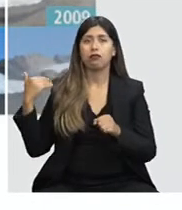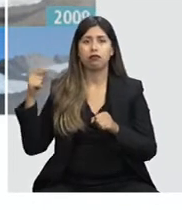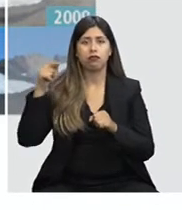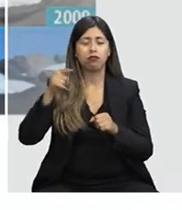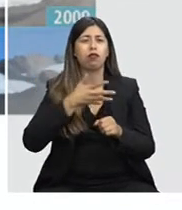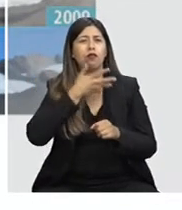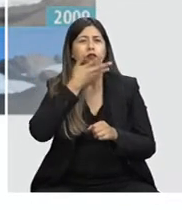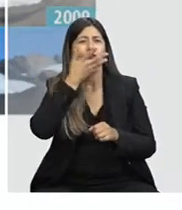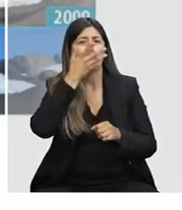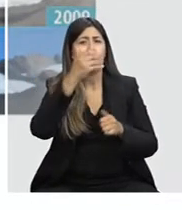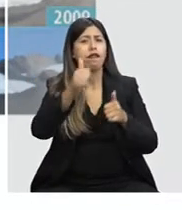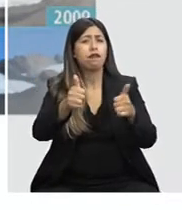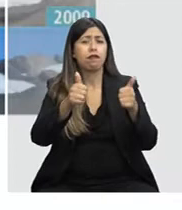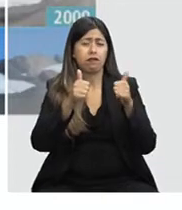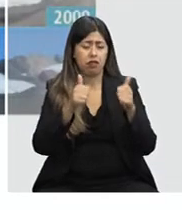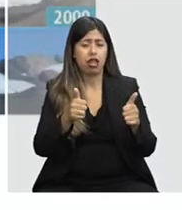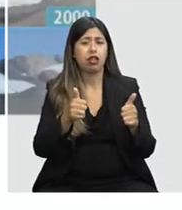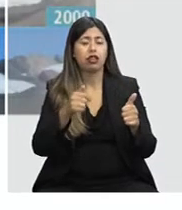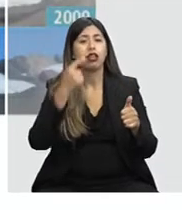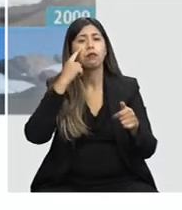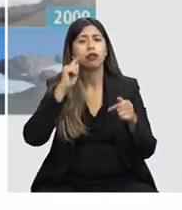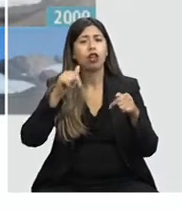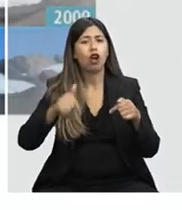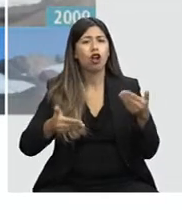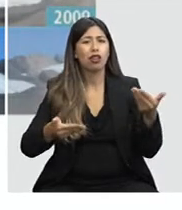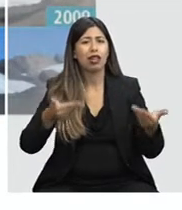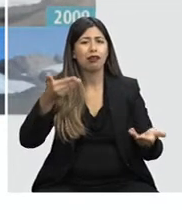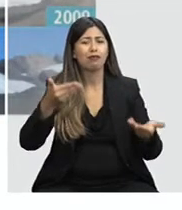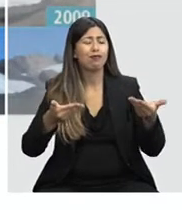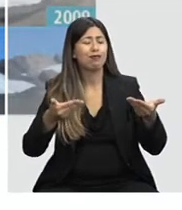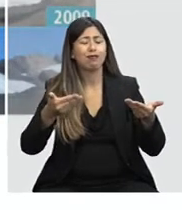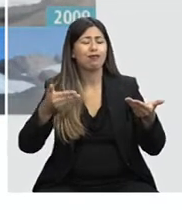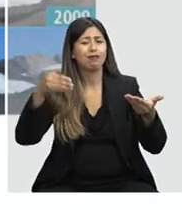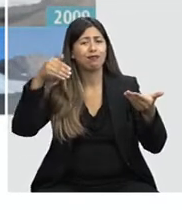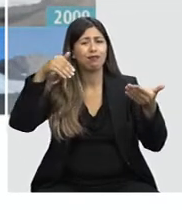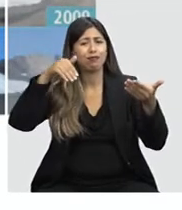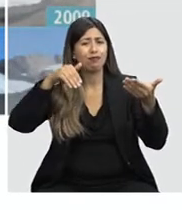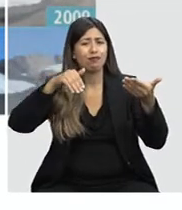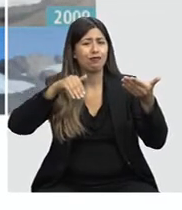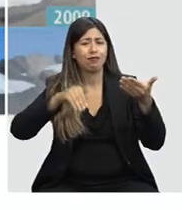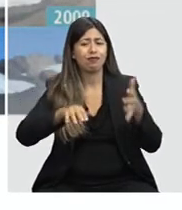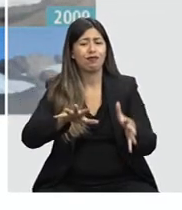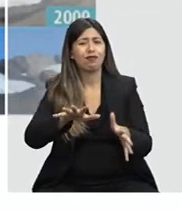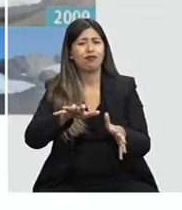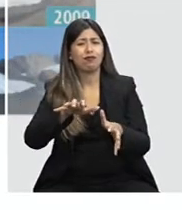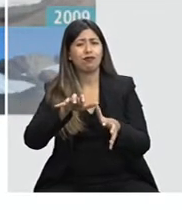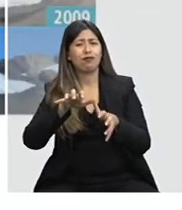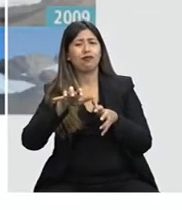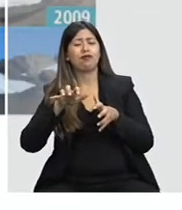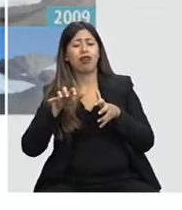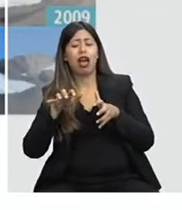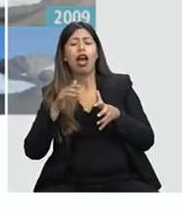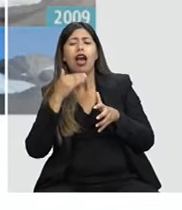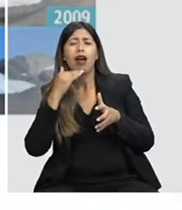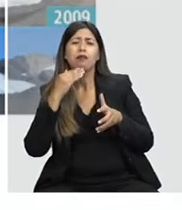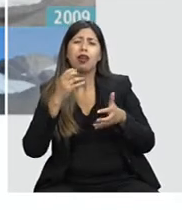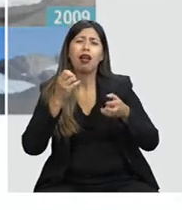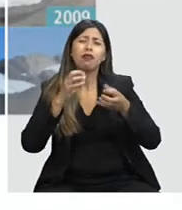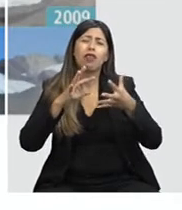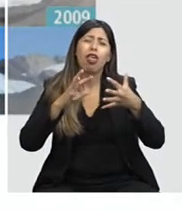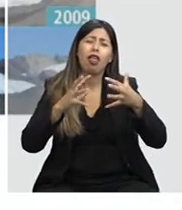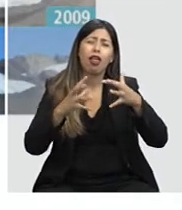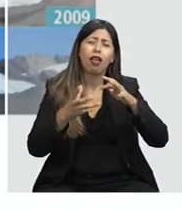now all largely retreating and melting across the region. This is past the Ruri Glacier in Peru, where you can see